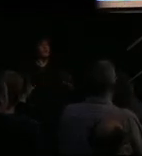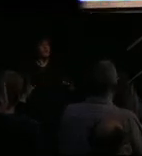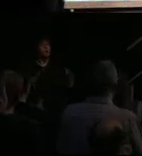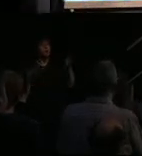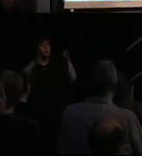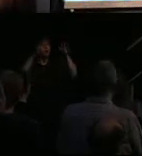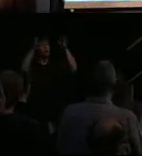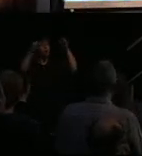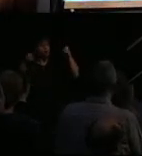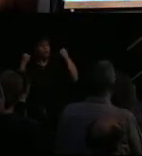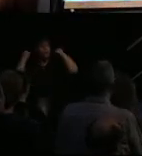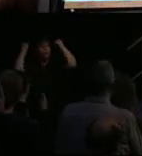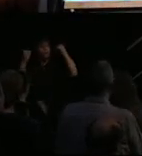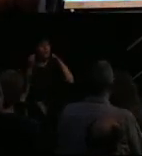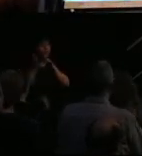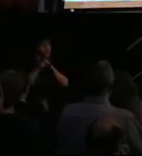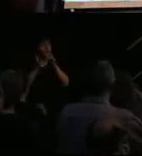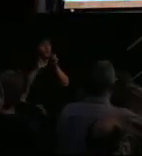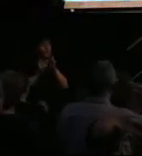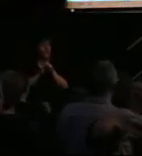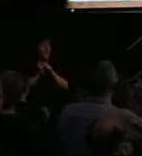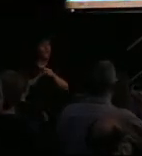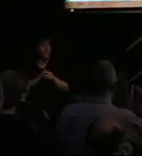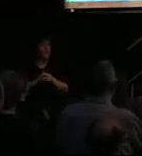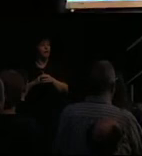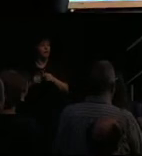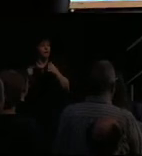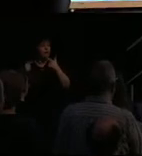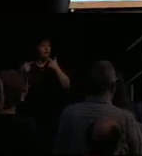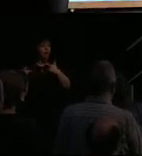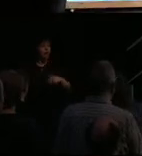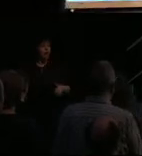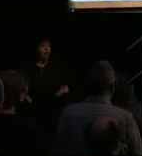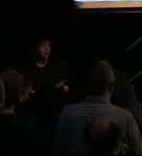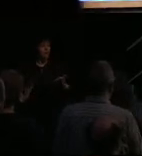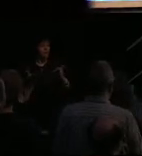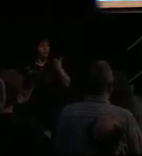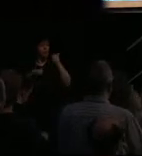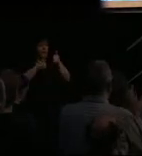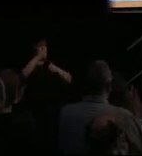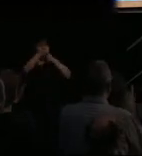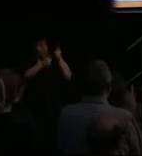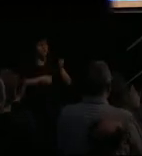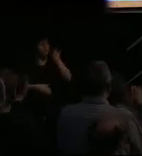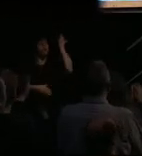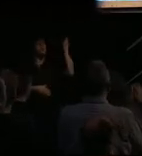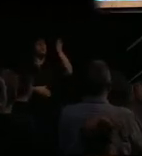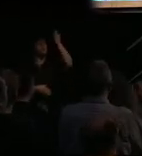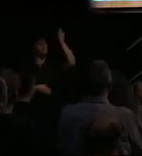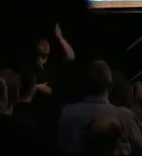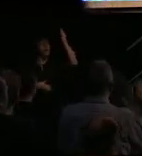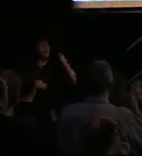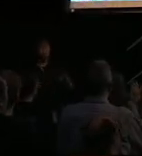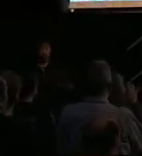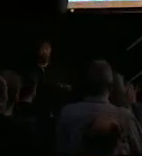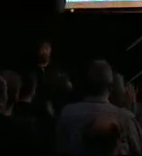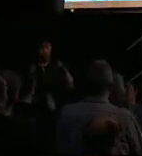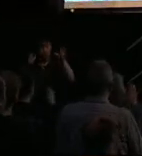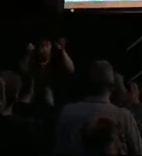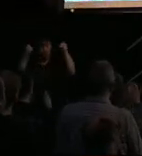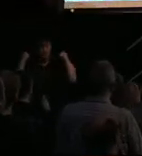rise again. Glory to the Lamb. Let it rise, praise